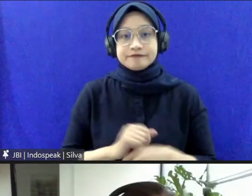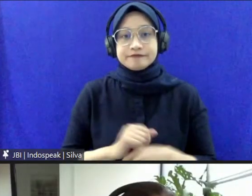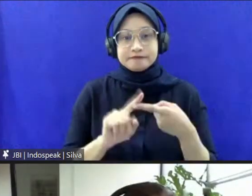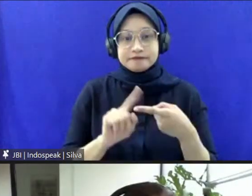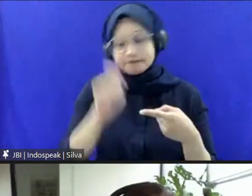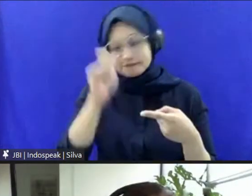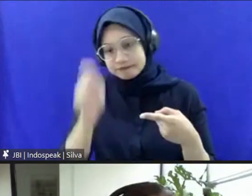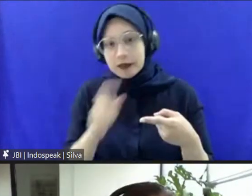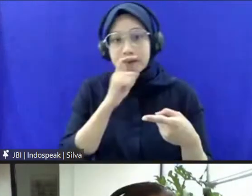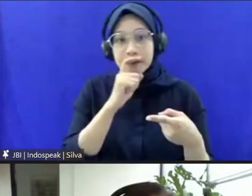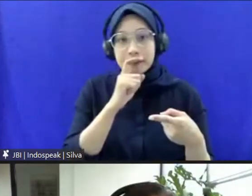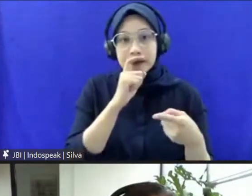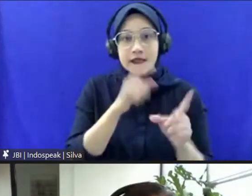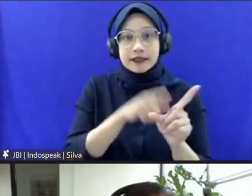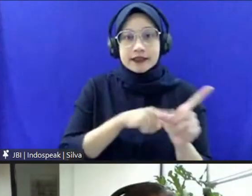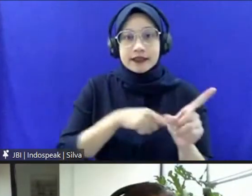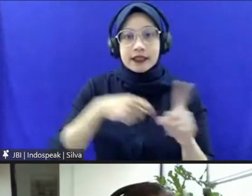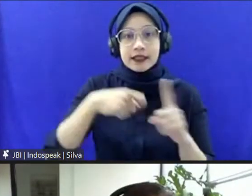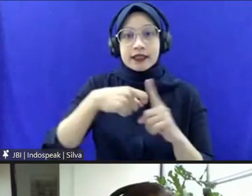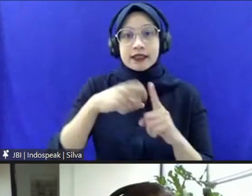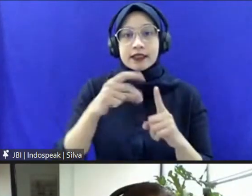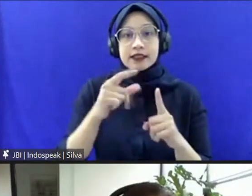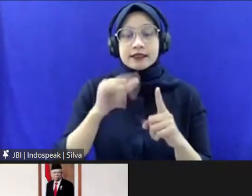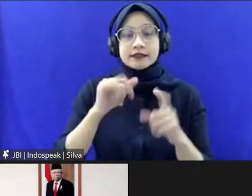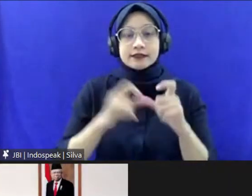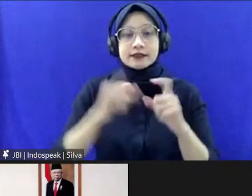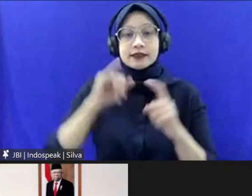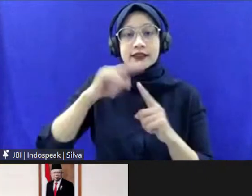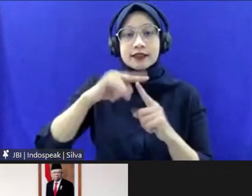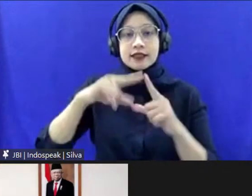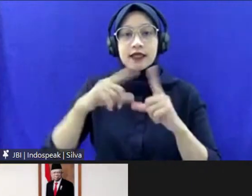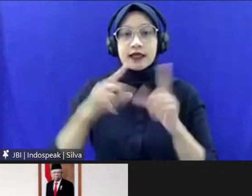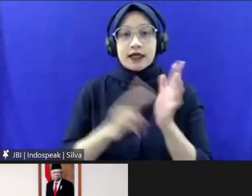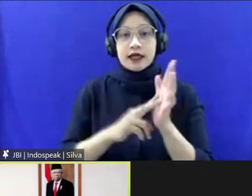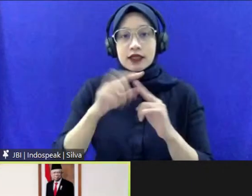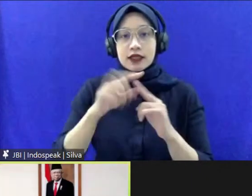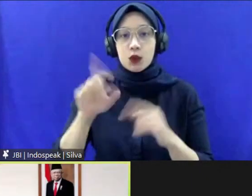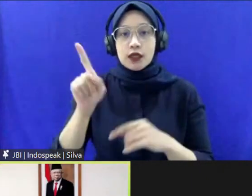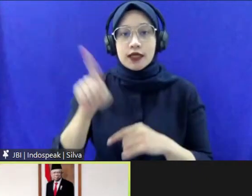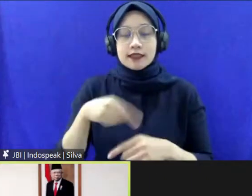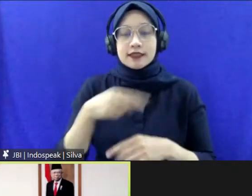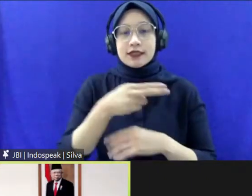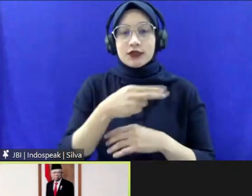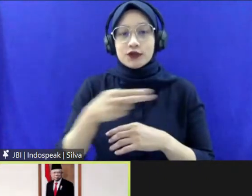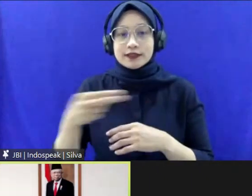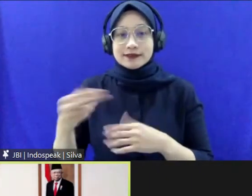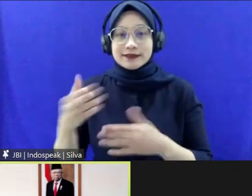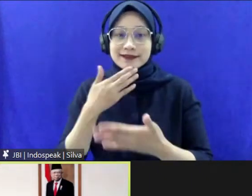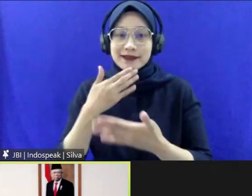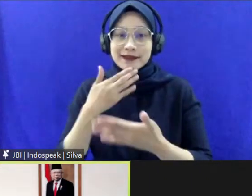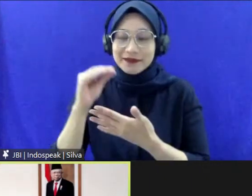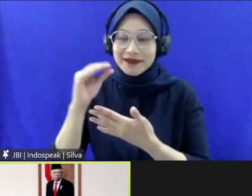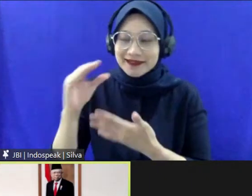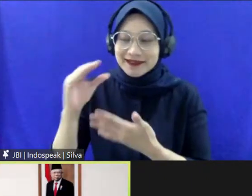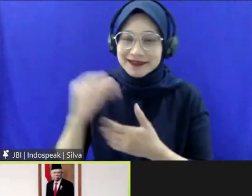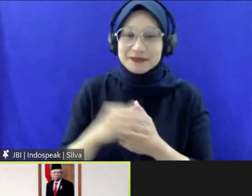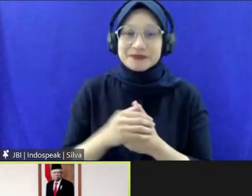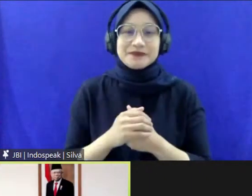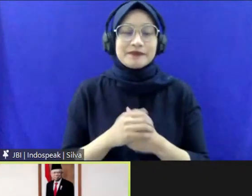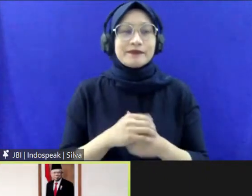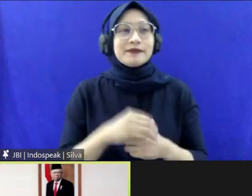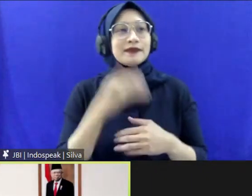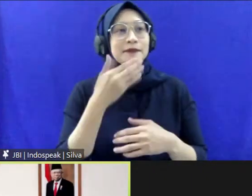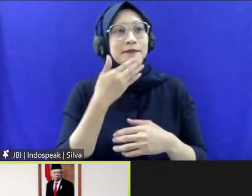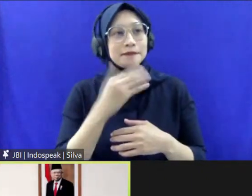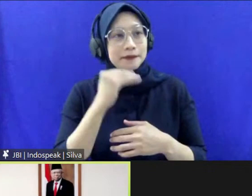Y. Kristianto S. Legowo. Selamat pagi, Pak, from Indonesia. Selamat pagi, selamat siang untuk teman-teman di